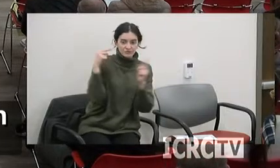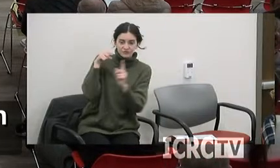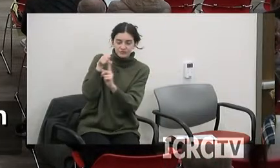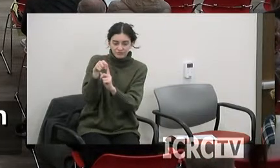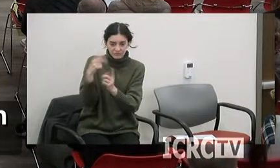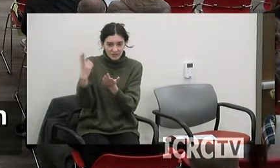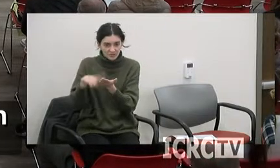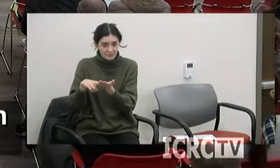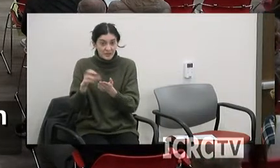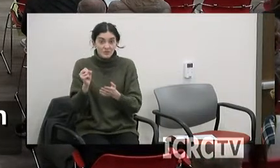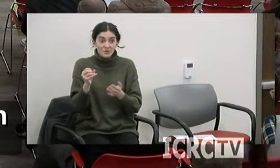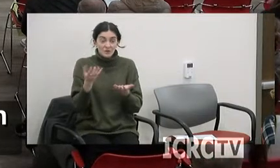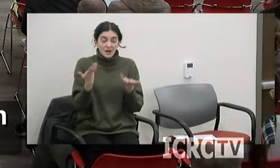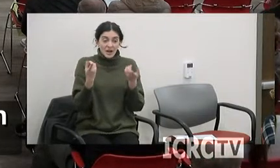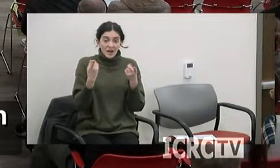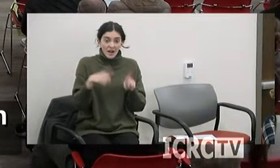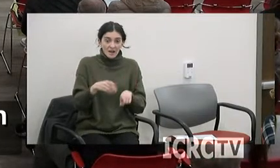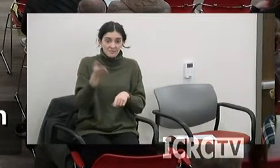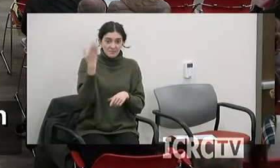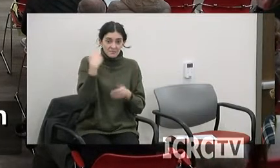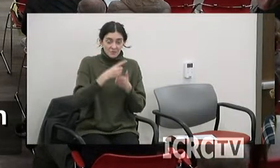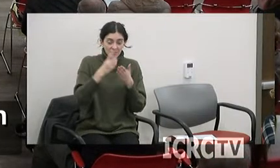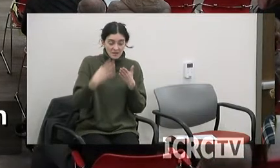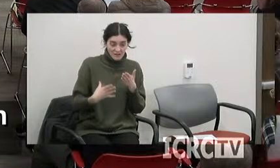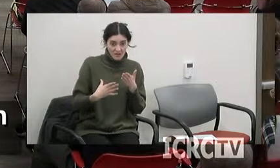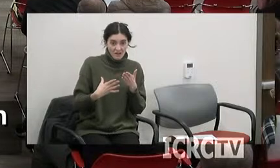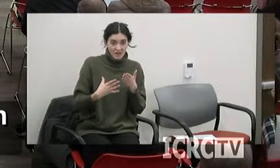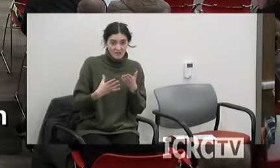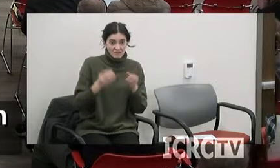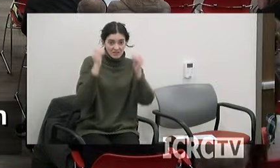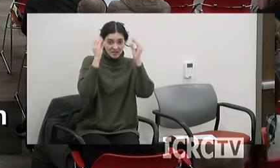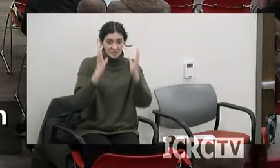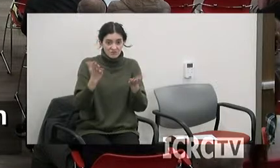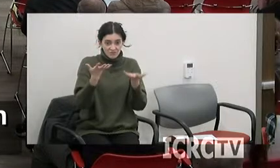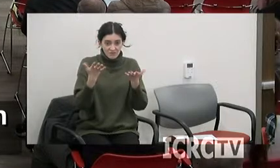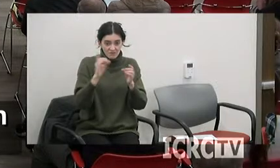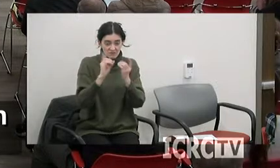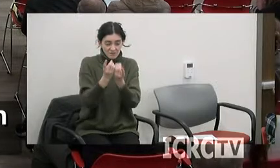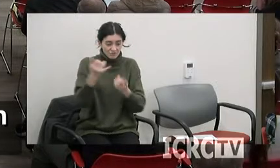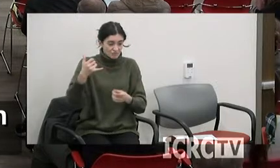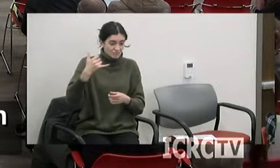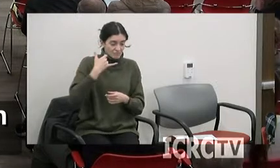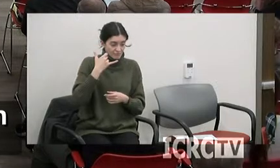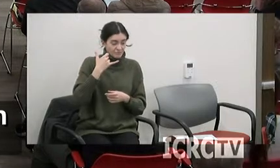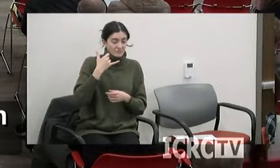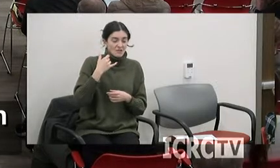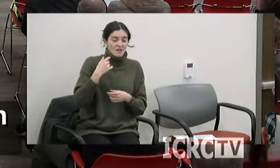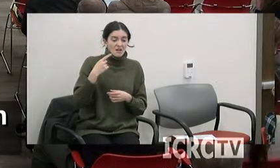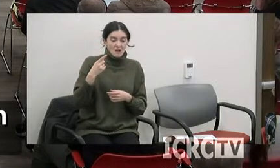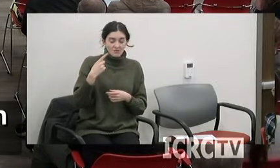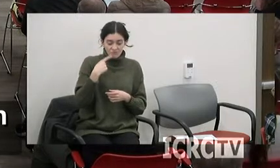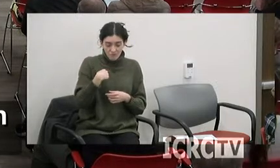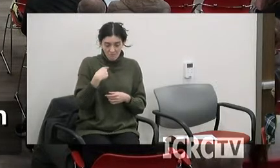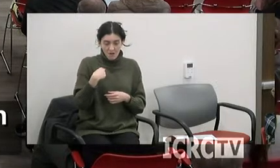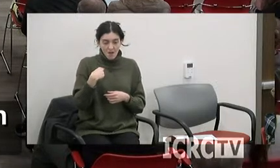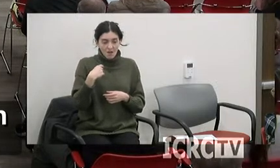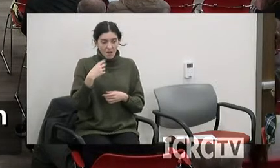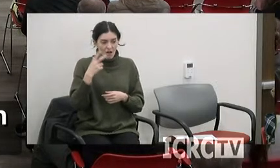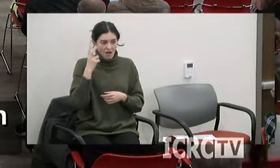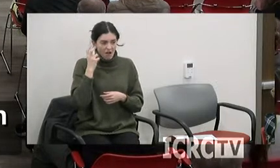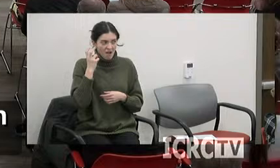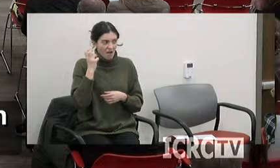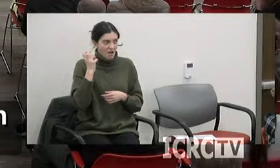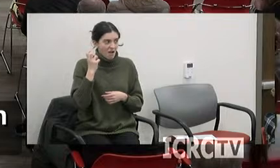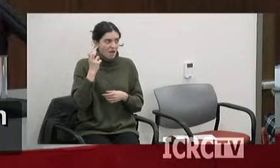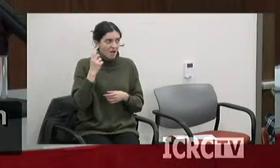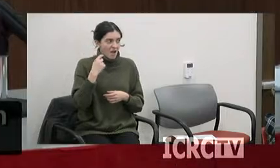I got a phone call from a teacher in the district. She said she heard me at the last board meeting say that we need to